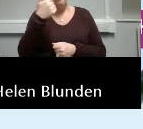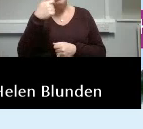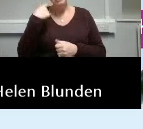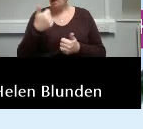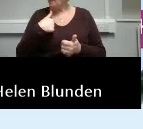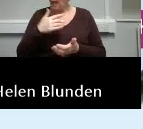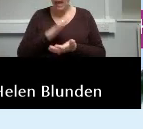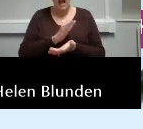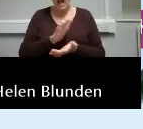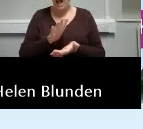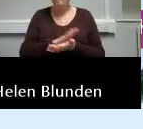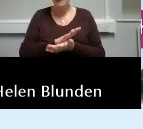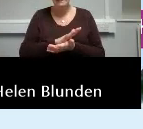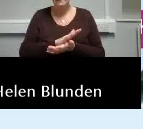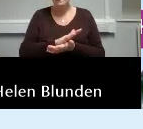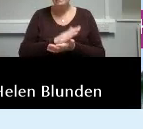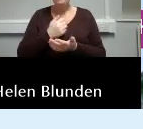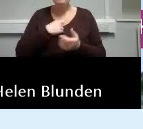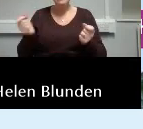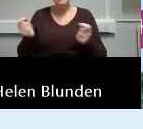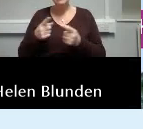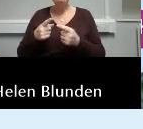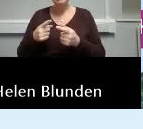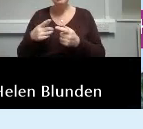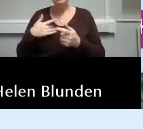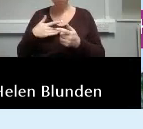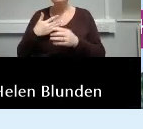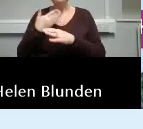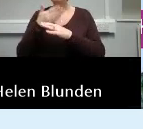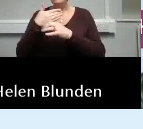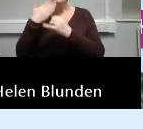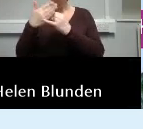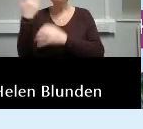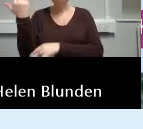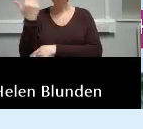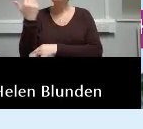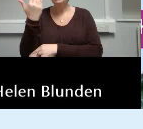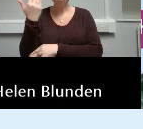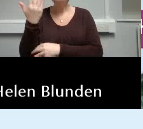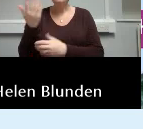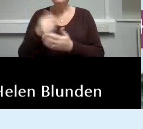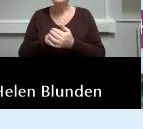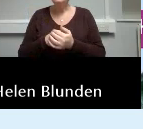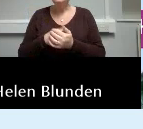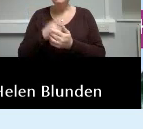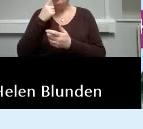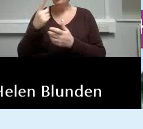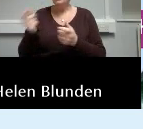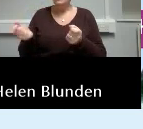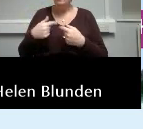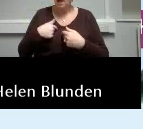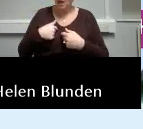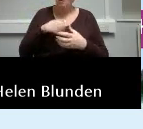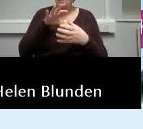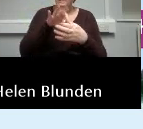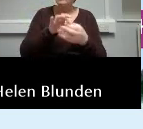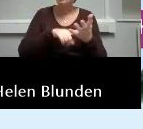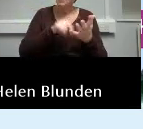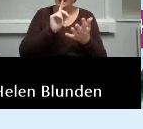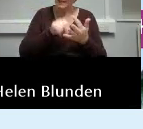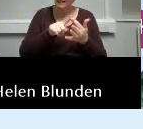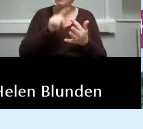happy. So my email address is on the end of the presentation. But then I think if you link in with Lee, you'll be able